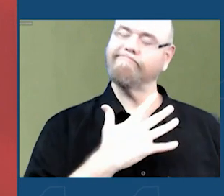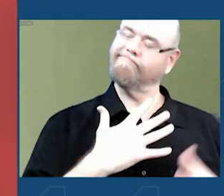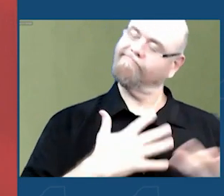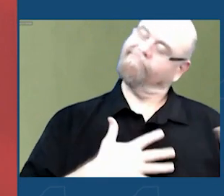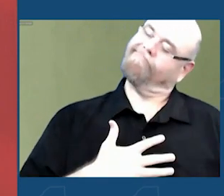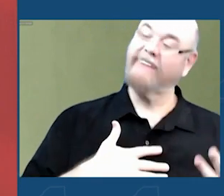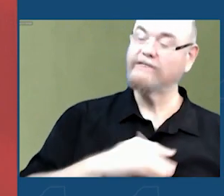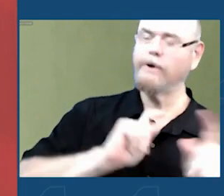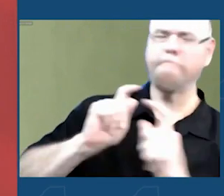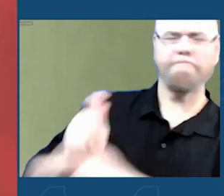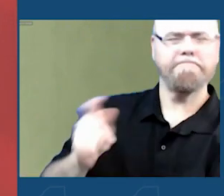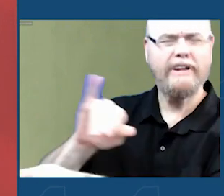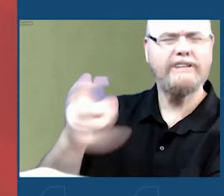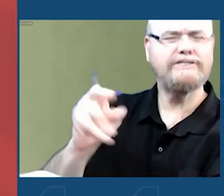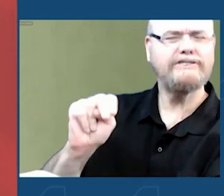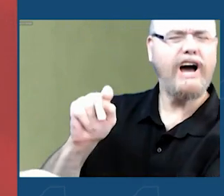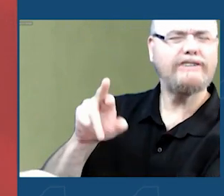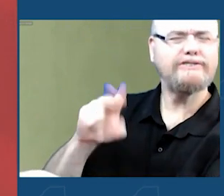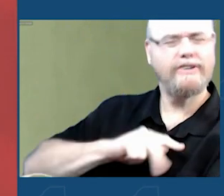family.